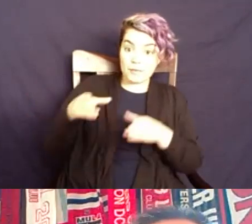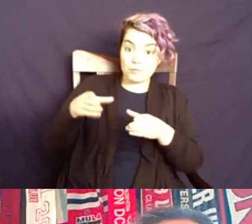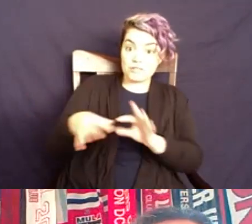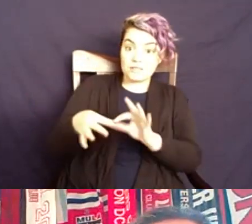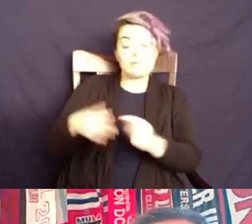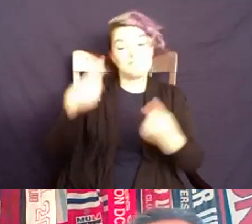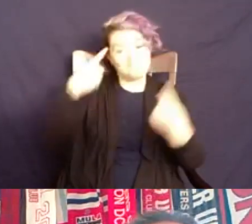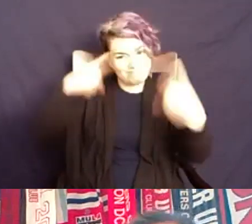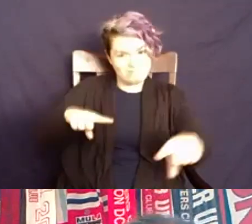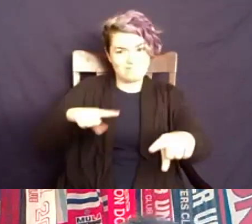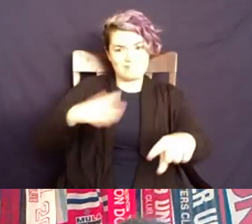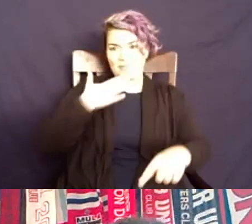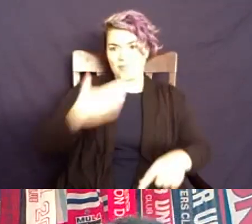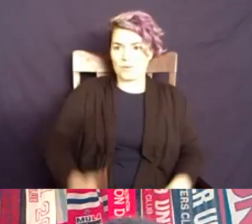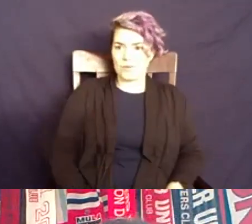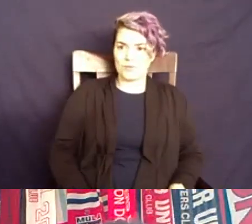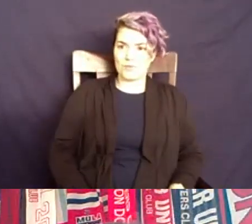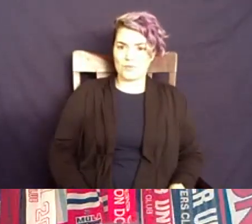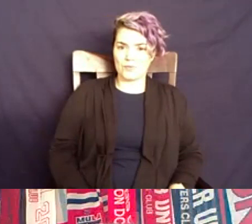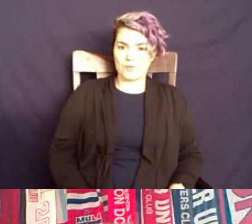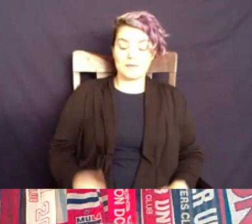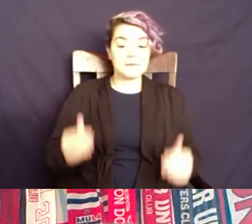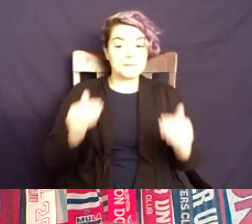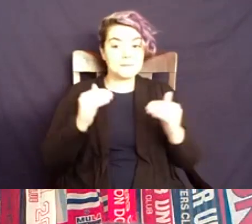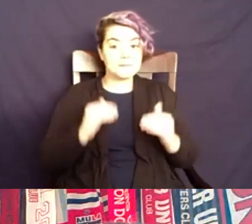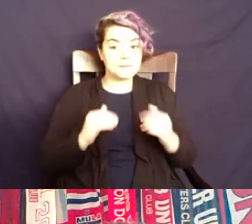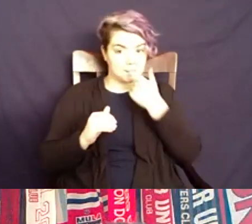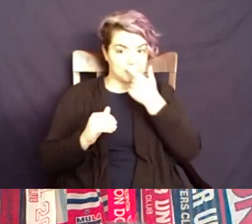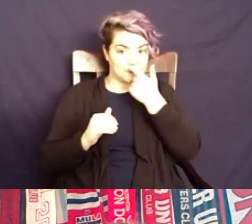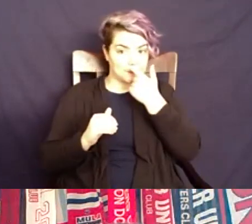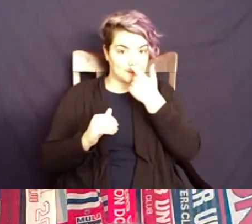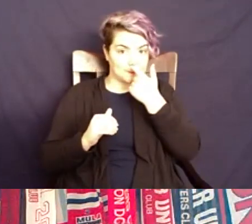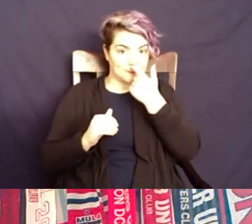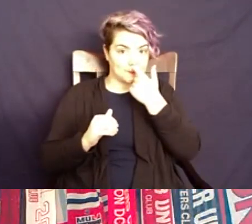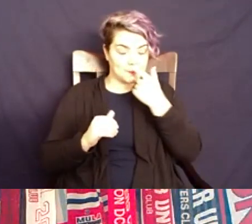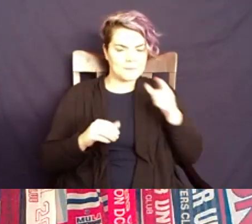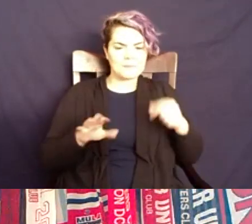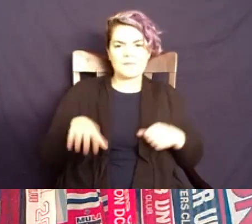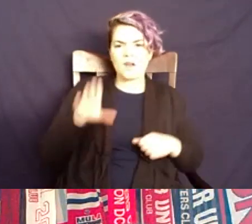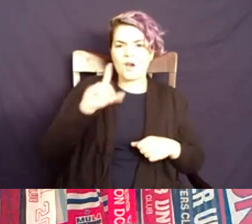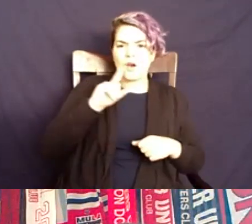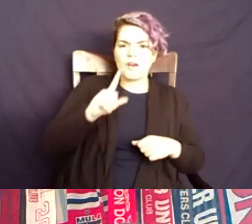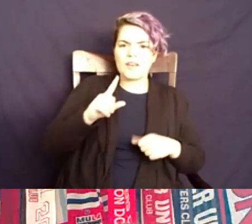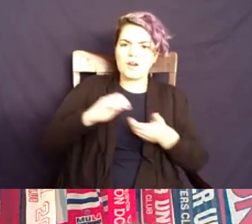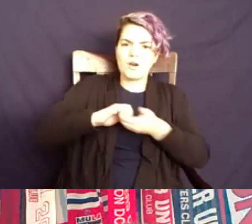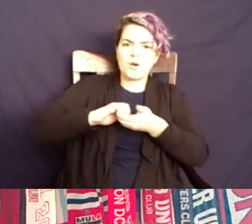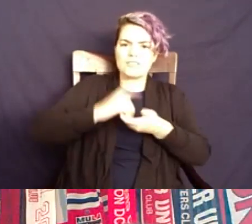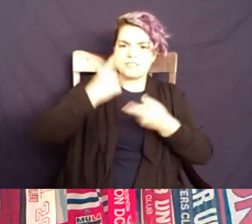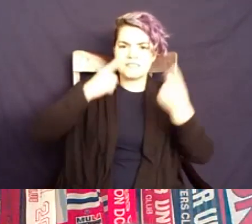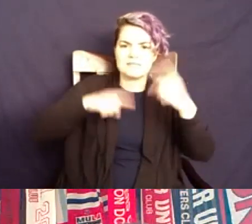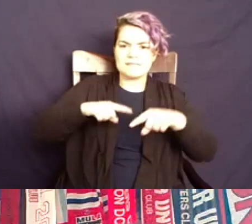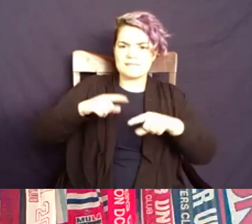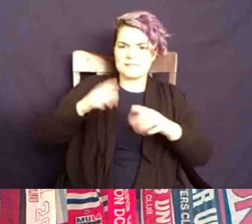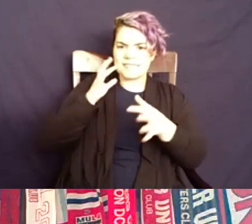you. Next question. Are there coalitions bringing cases in ICE detention centers? How can